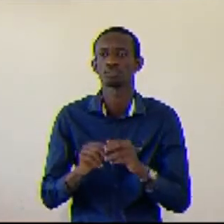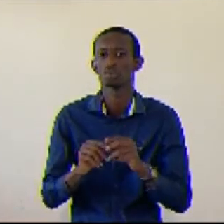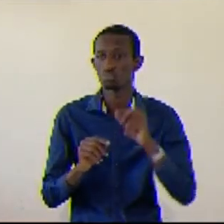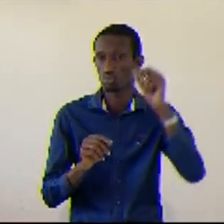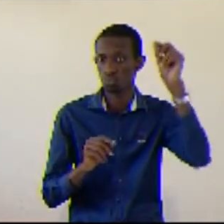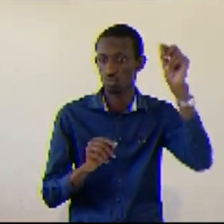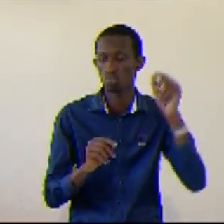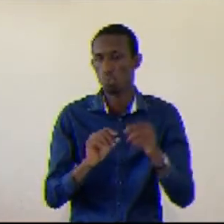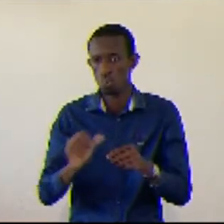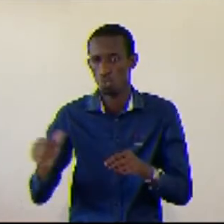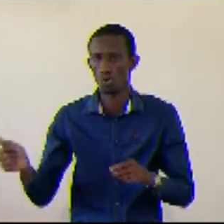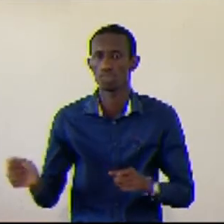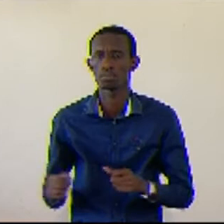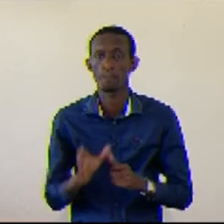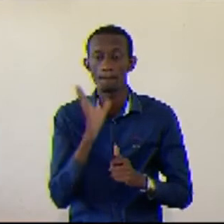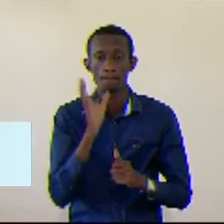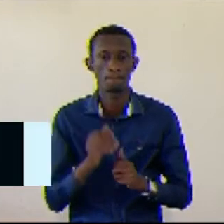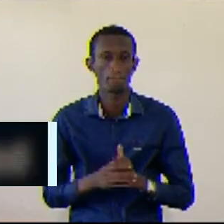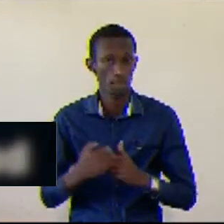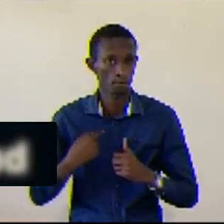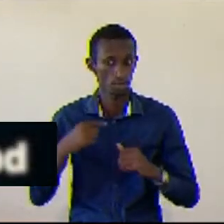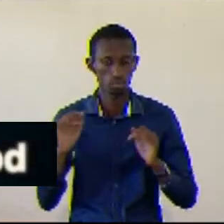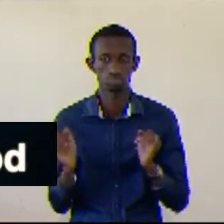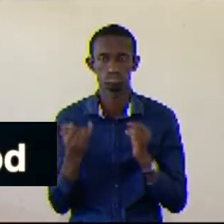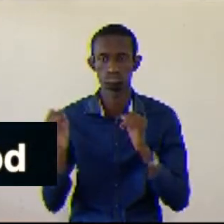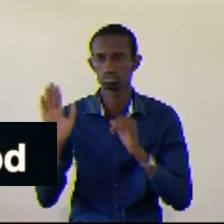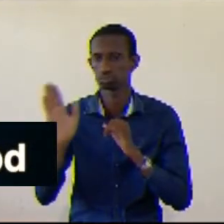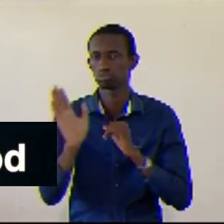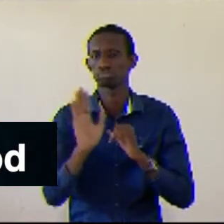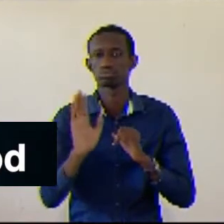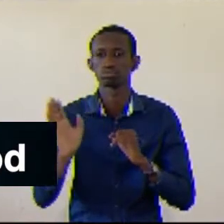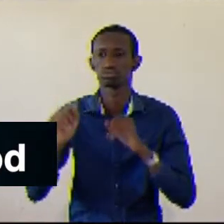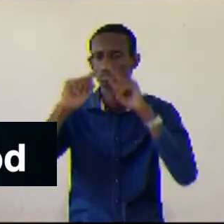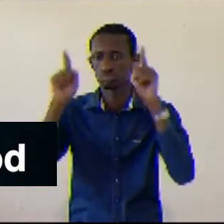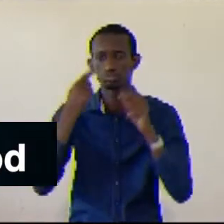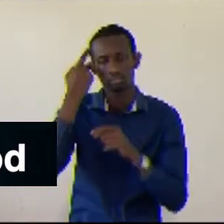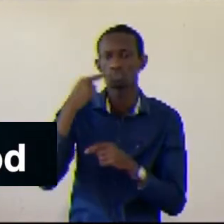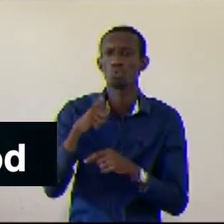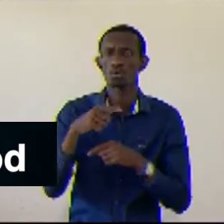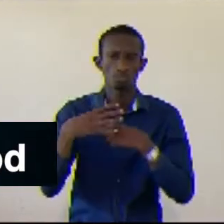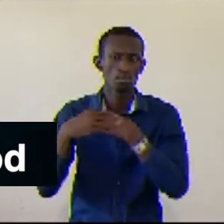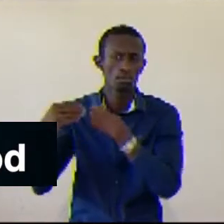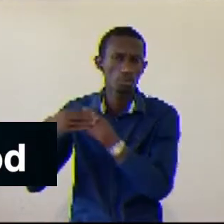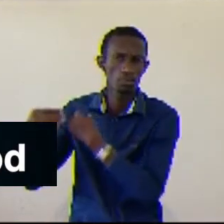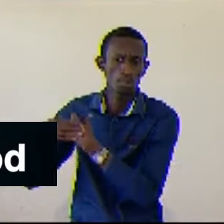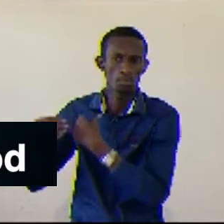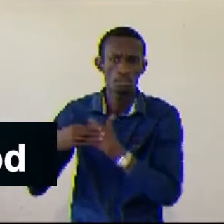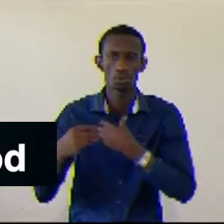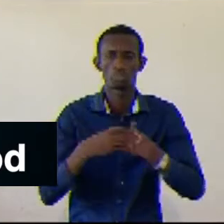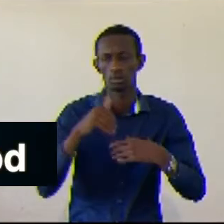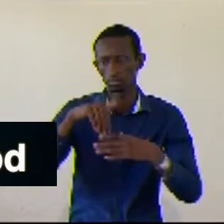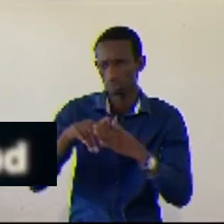but when I'm preparing the chalkboard, you can take your time to write something in your